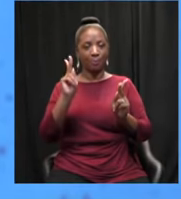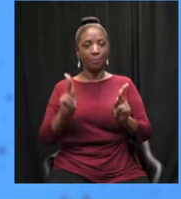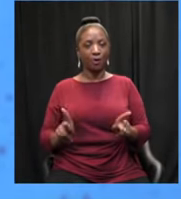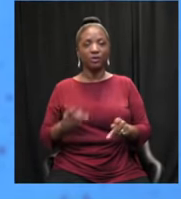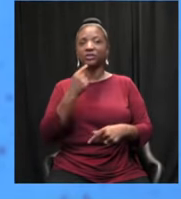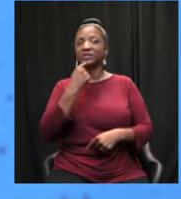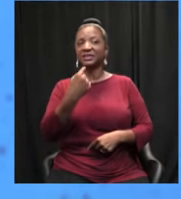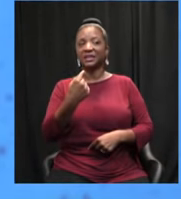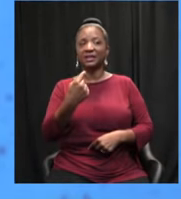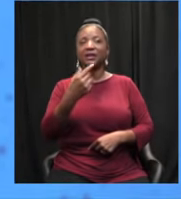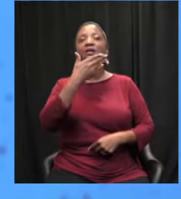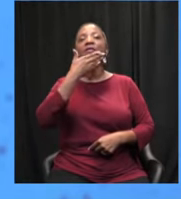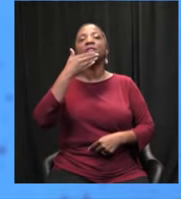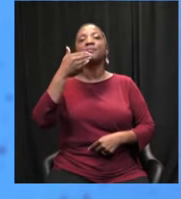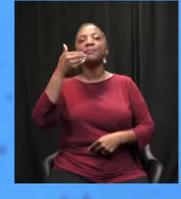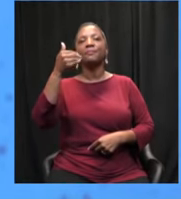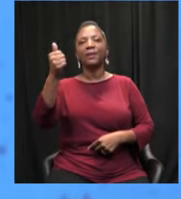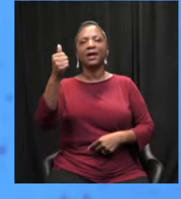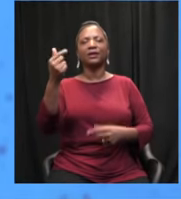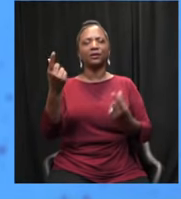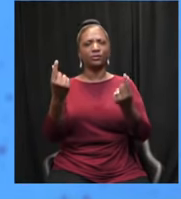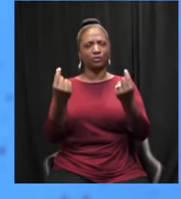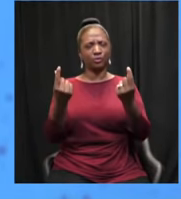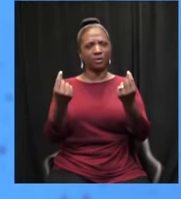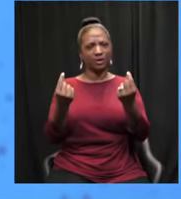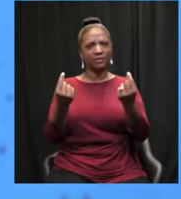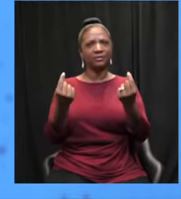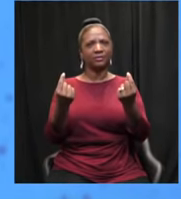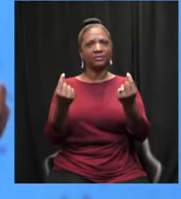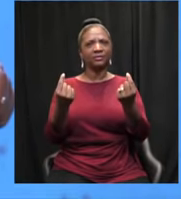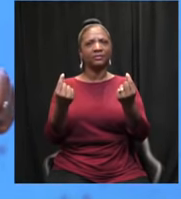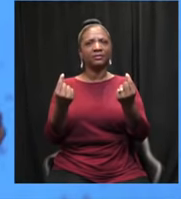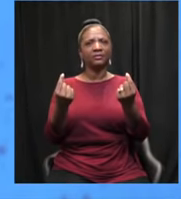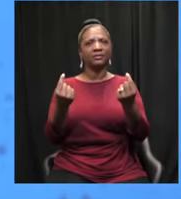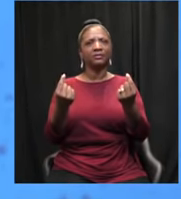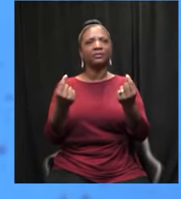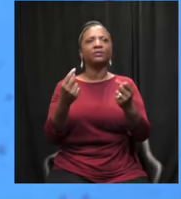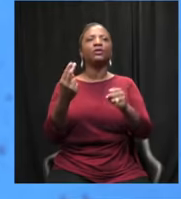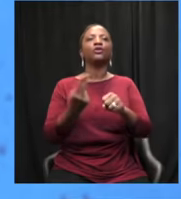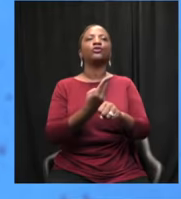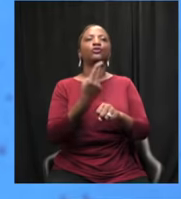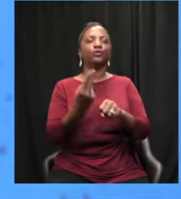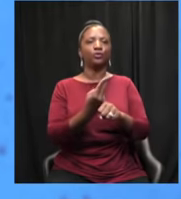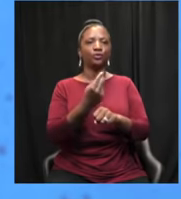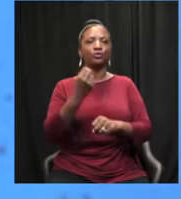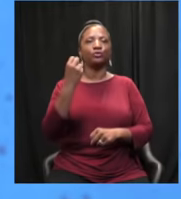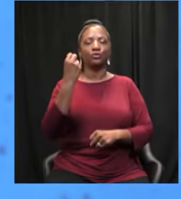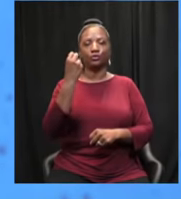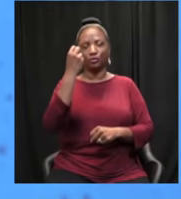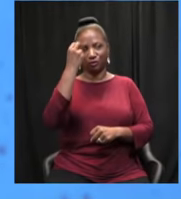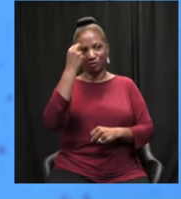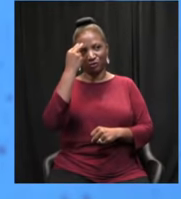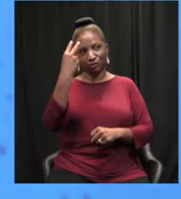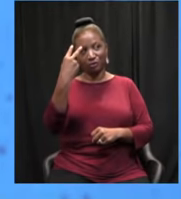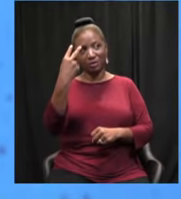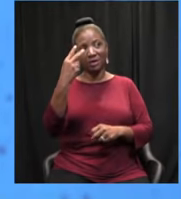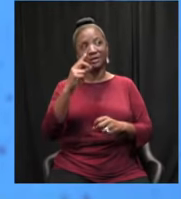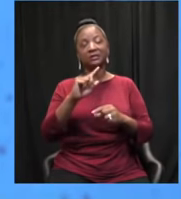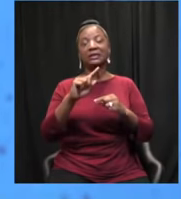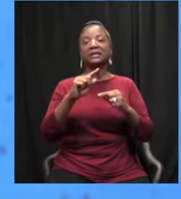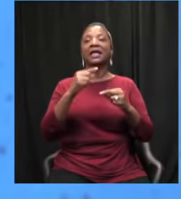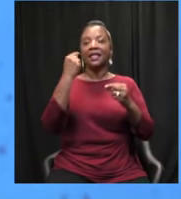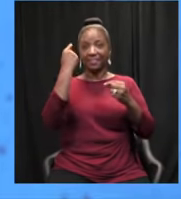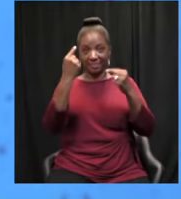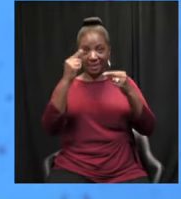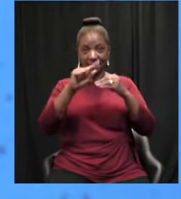can do is to every day spend at least 2 minutes thinking about Jesus. And when you spend those